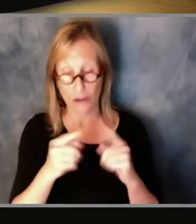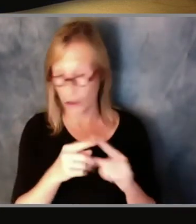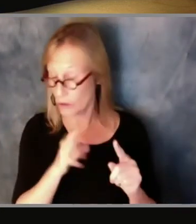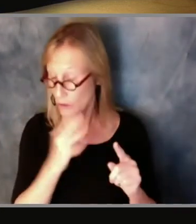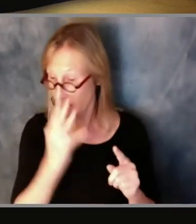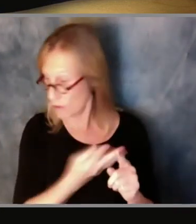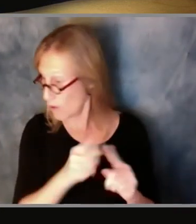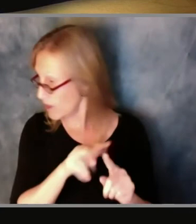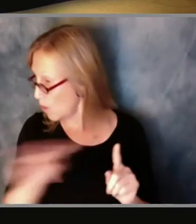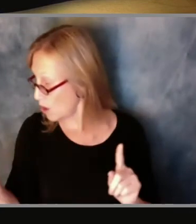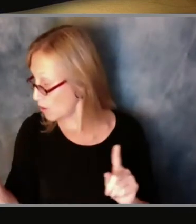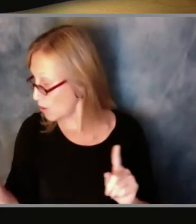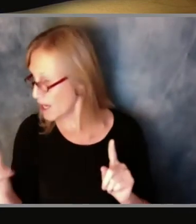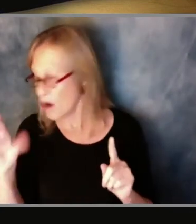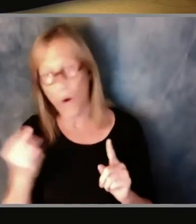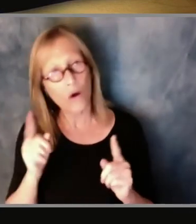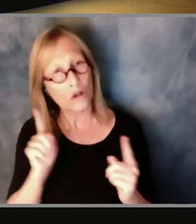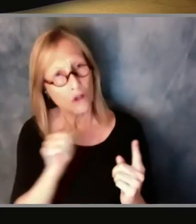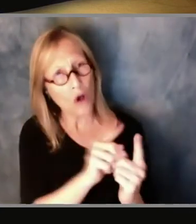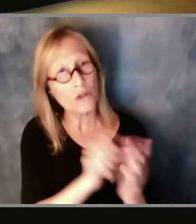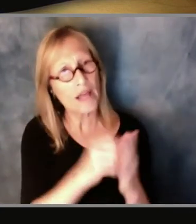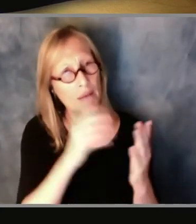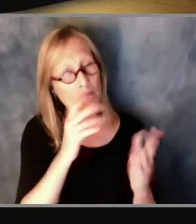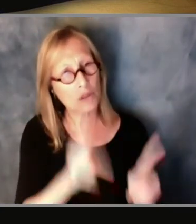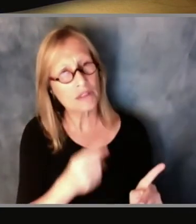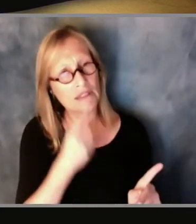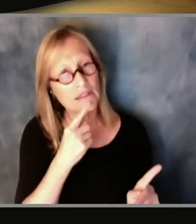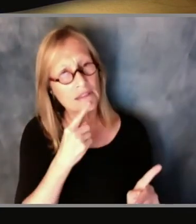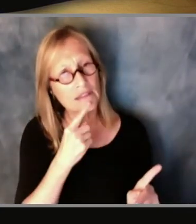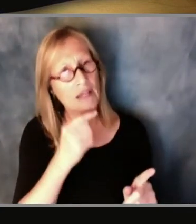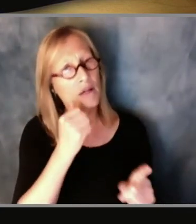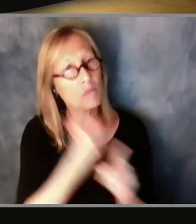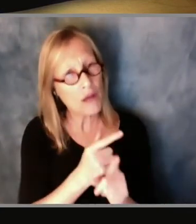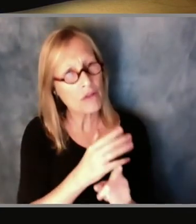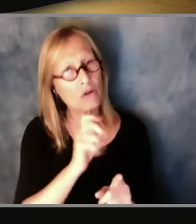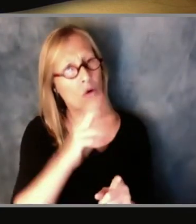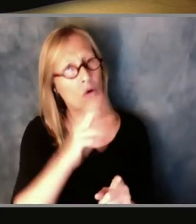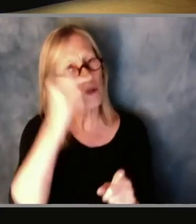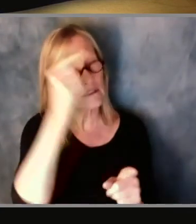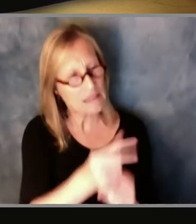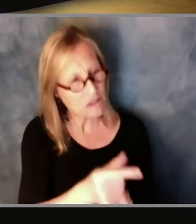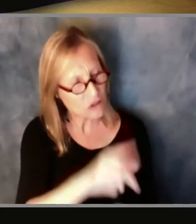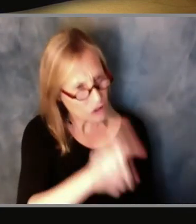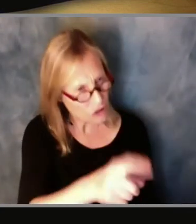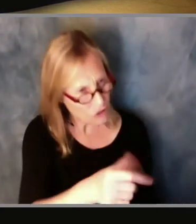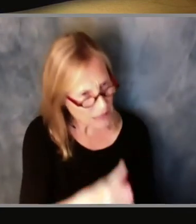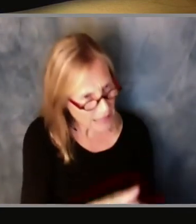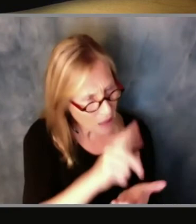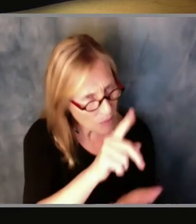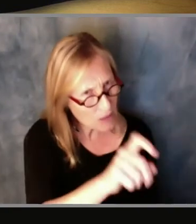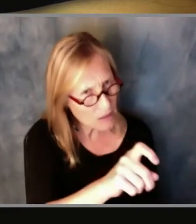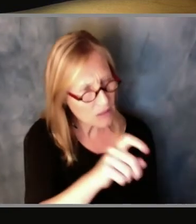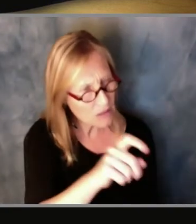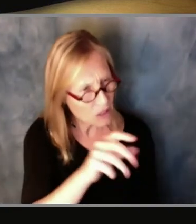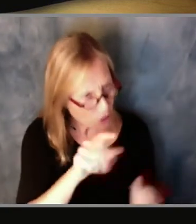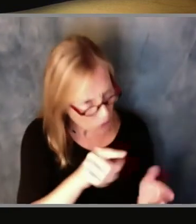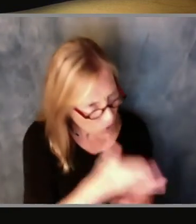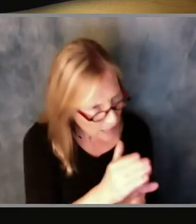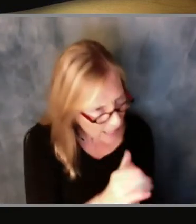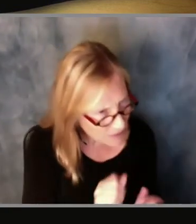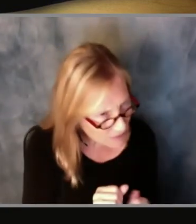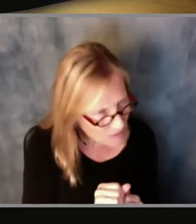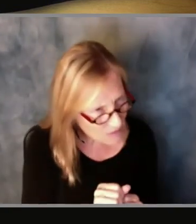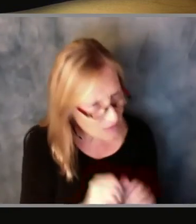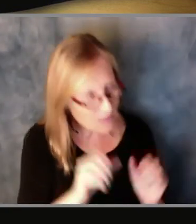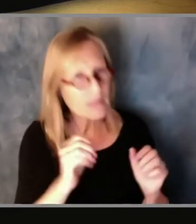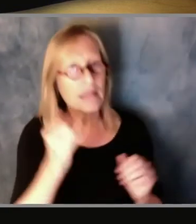go up to that person and say, brother, sister, you need help? You okay? Can you just do